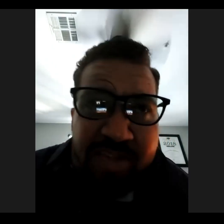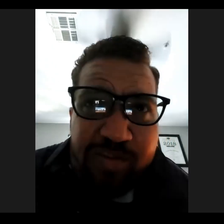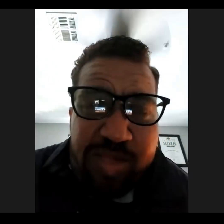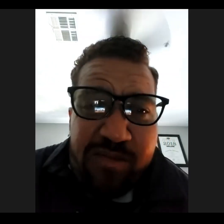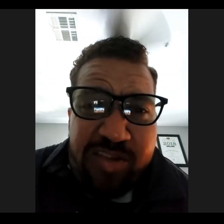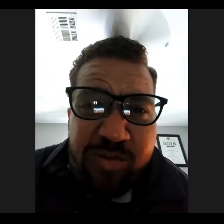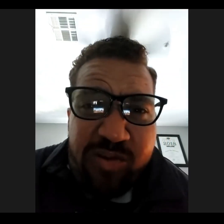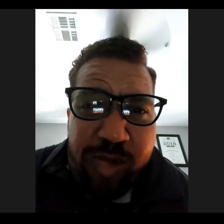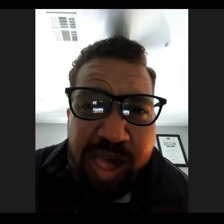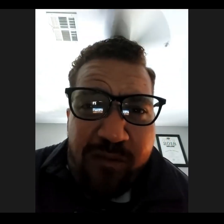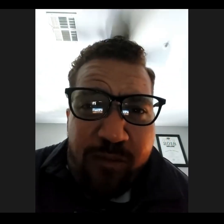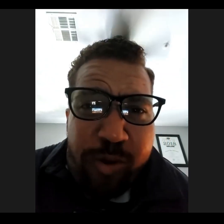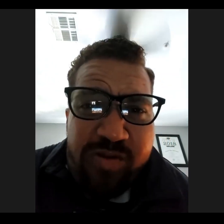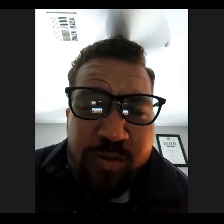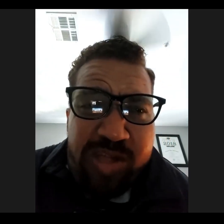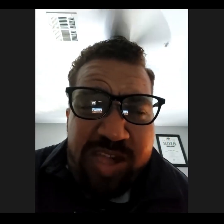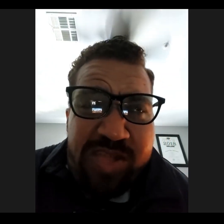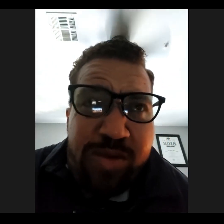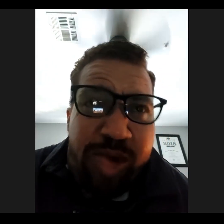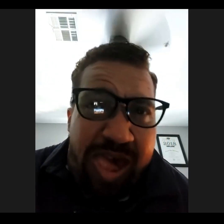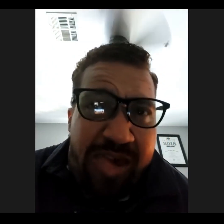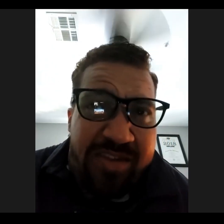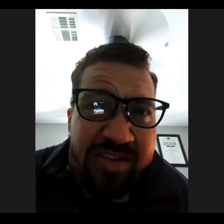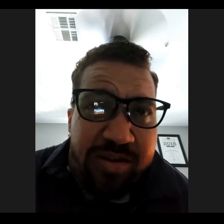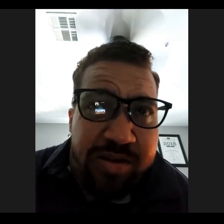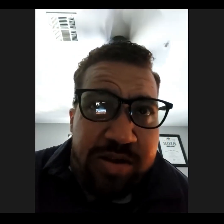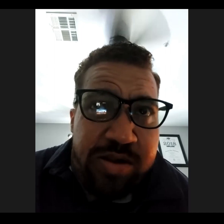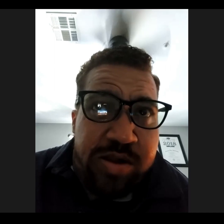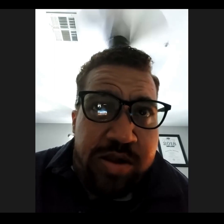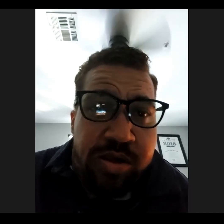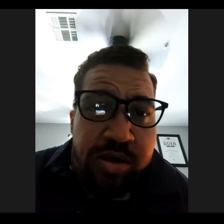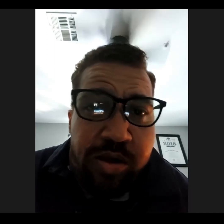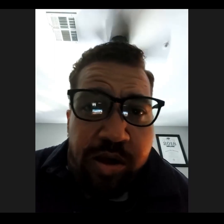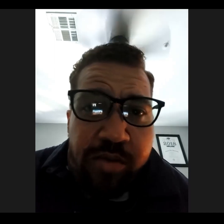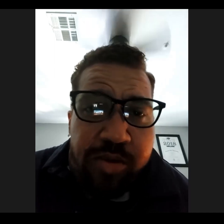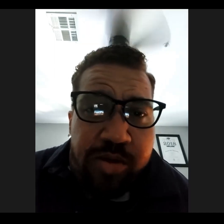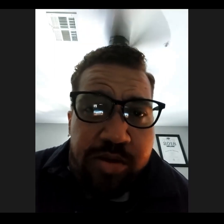I've had some individuals who I have worked with in the past